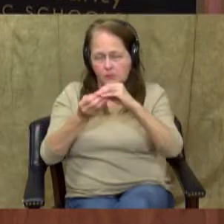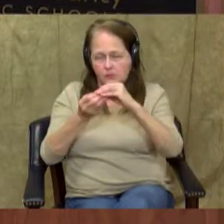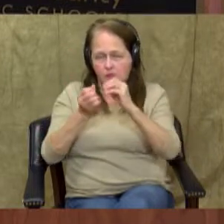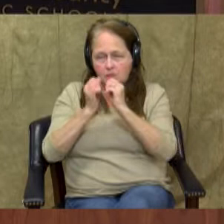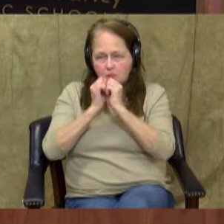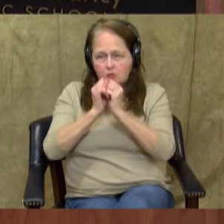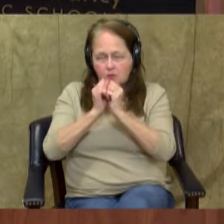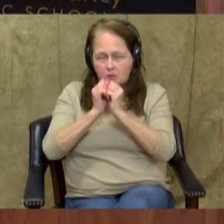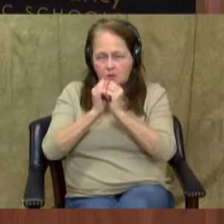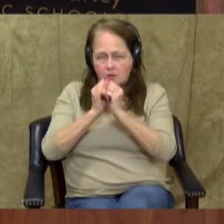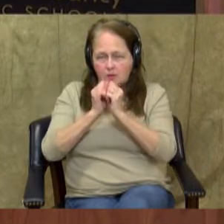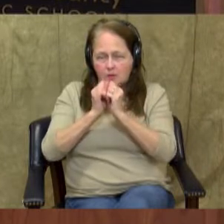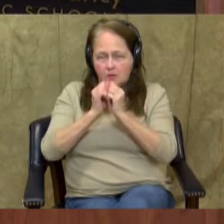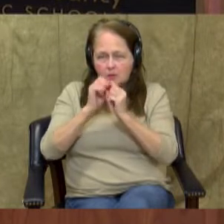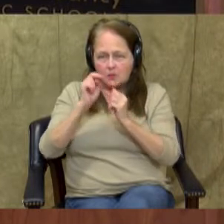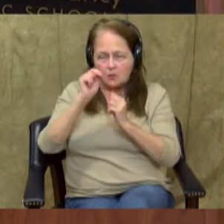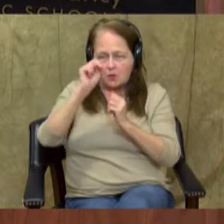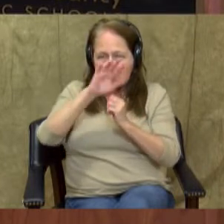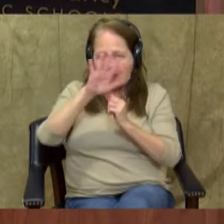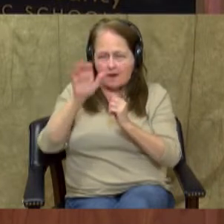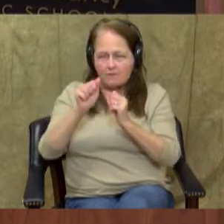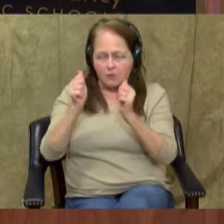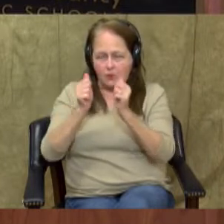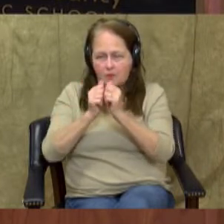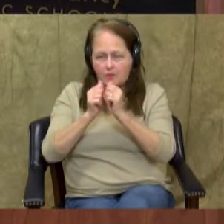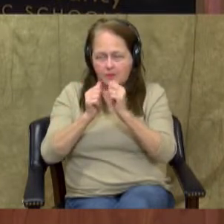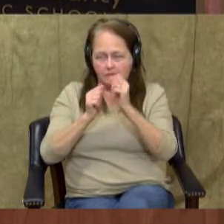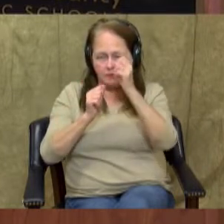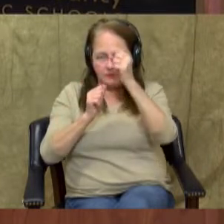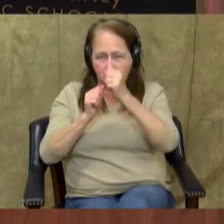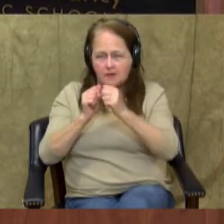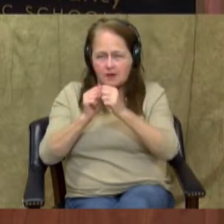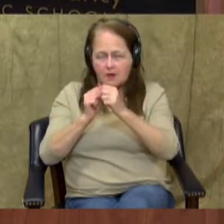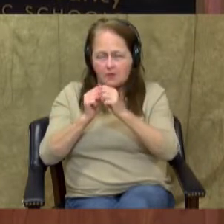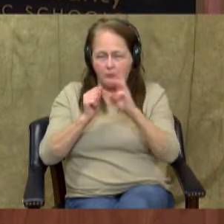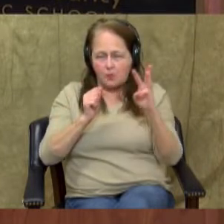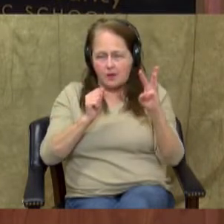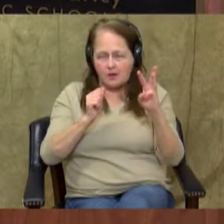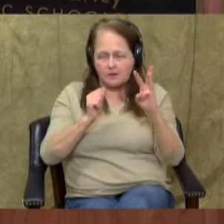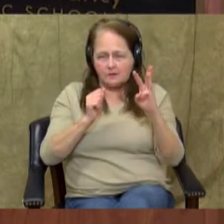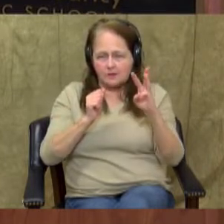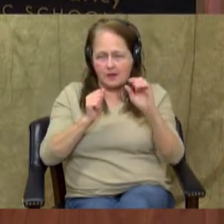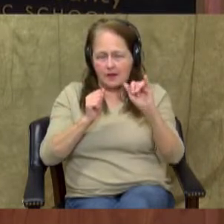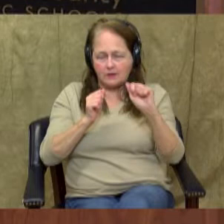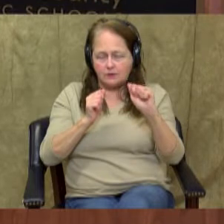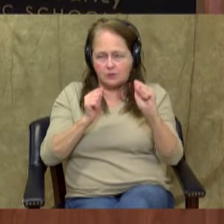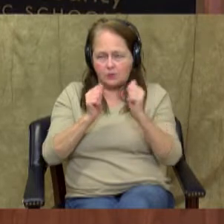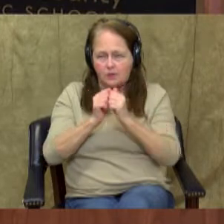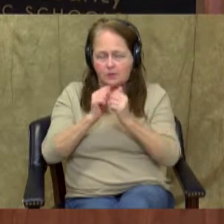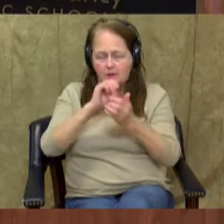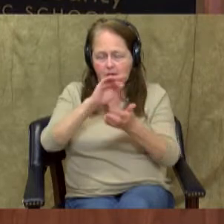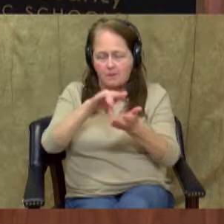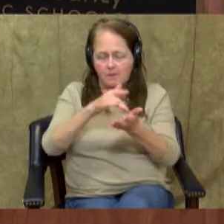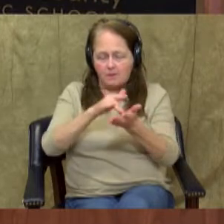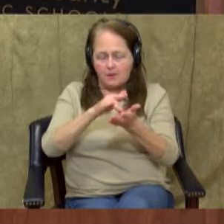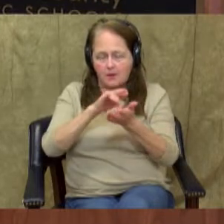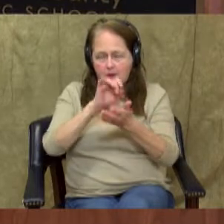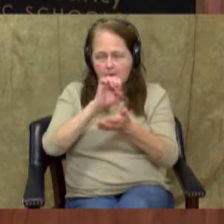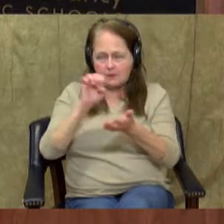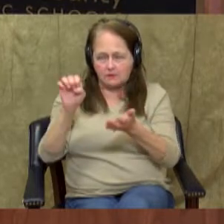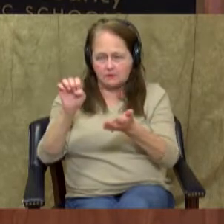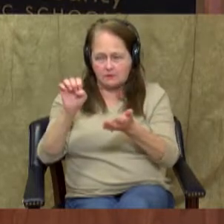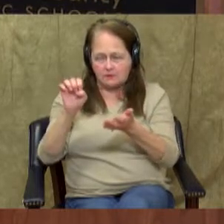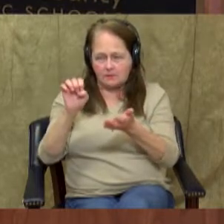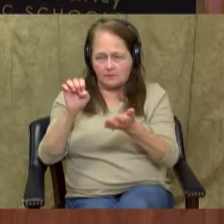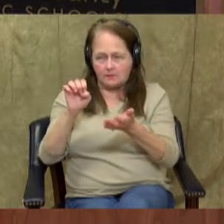North Africa with this part of the Middle East, of this Southwest Asia? Those are two different continents. And it's a good question. You'll remember last week we